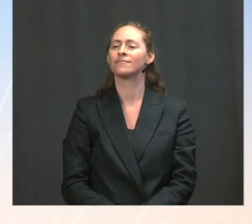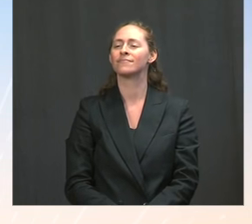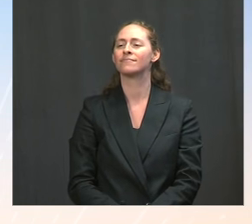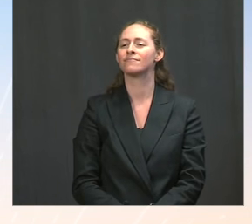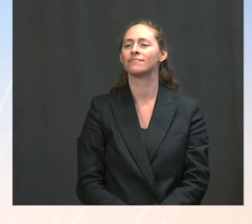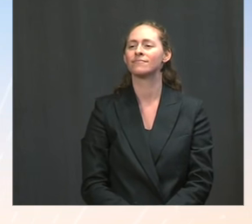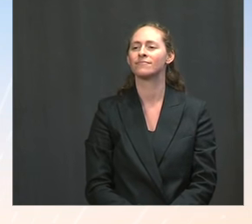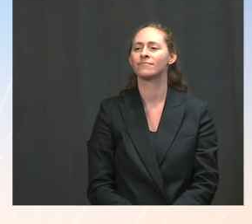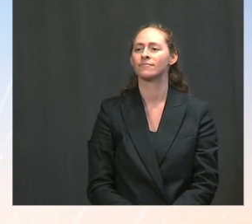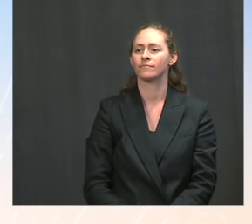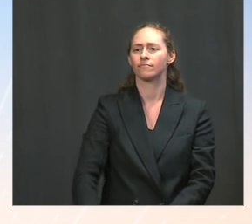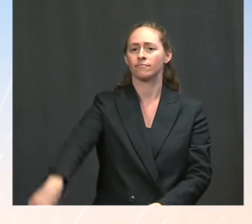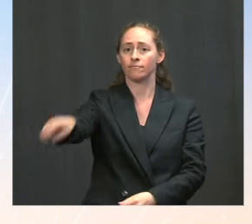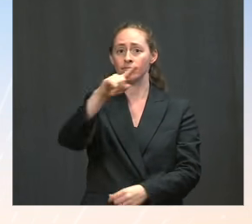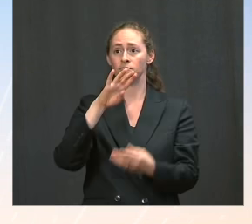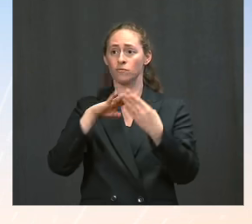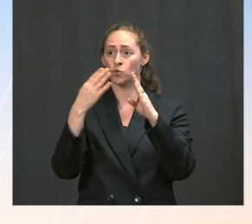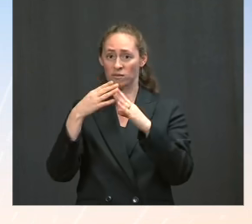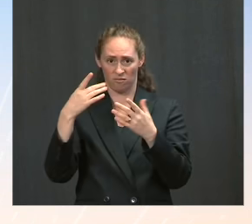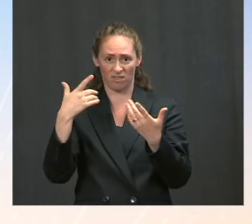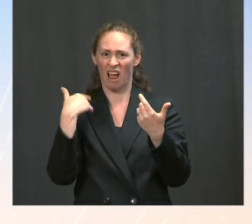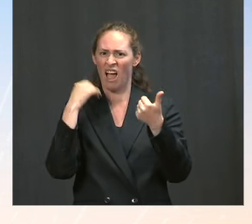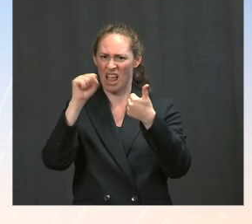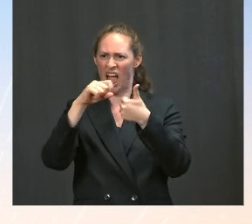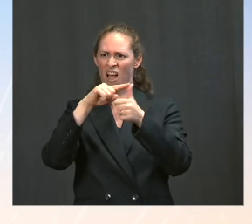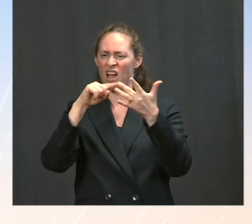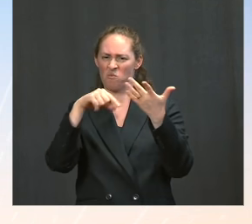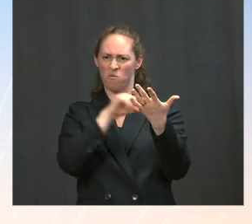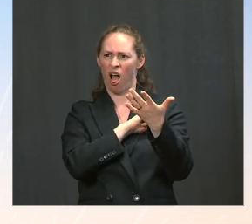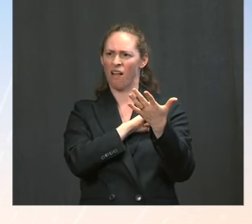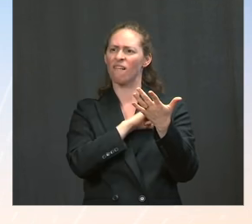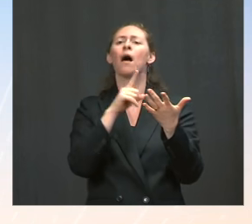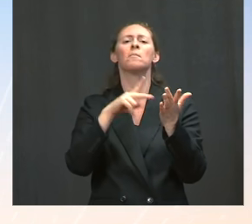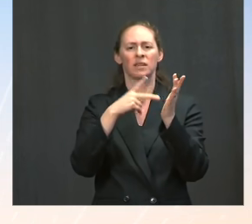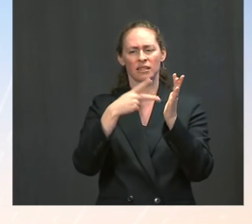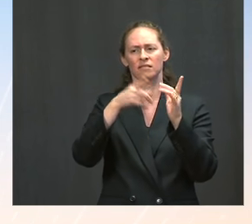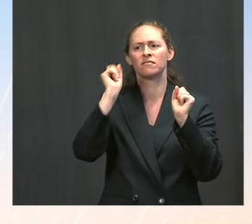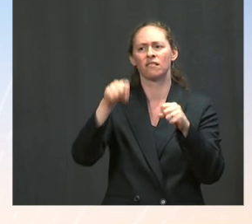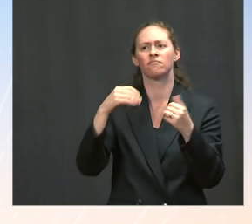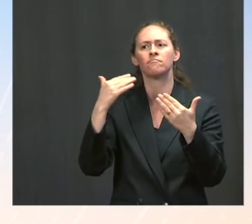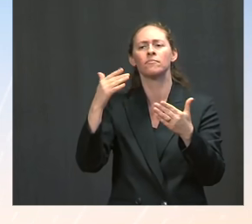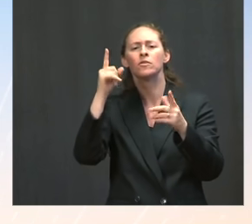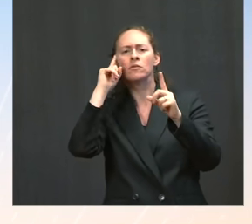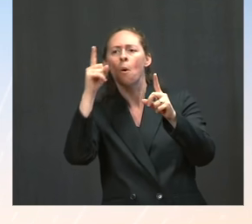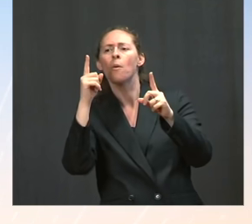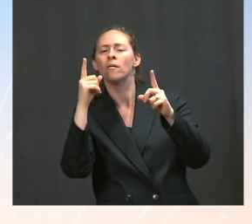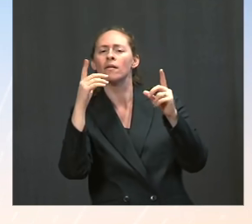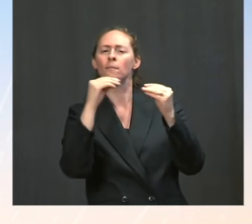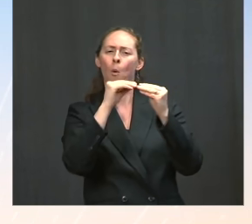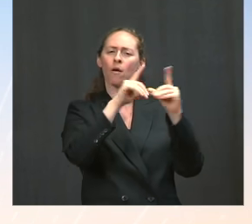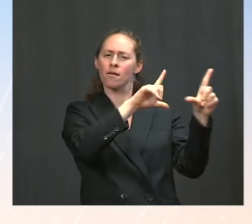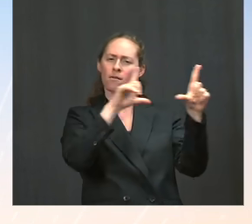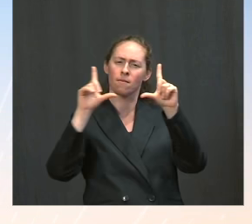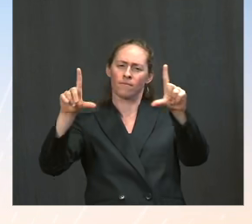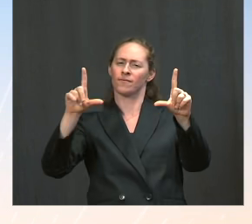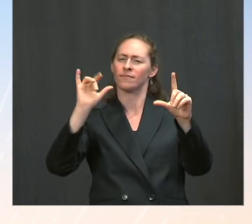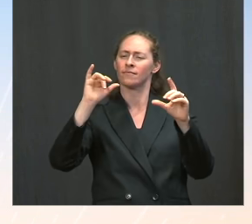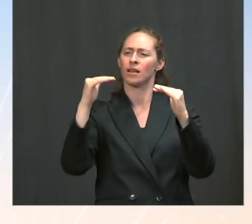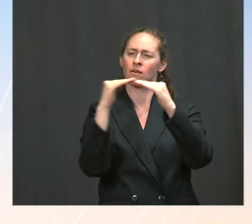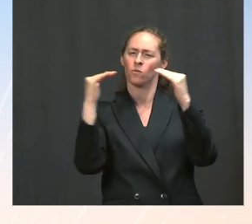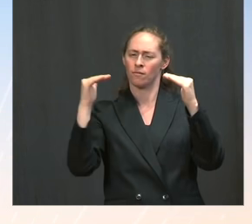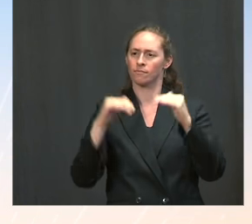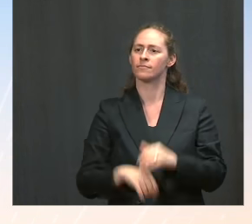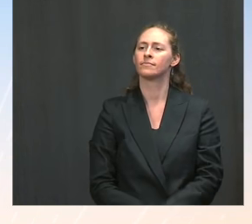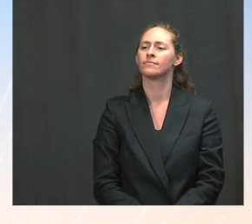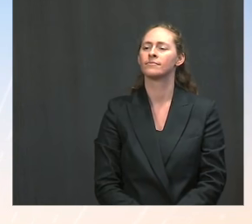that equity, you'll have an equity lens, and whether it's job training that you're doing, you have to have to make sure